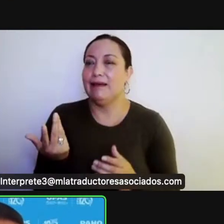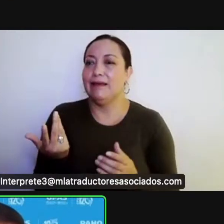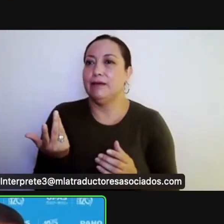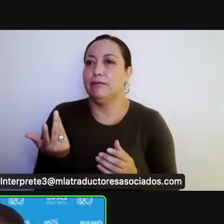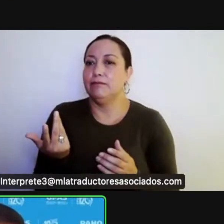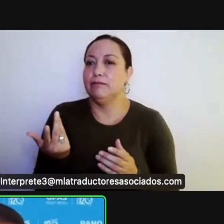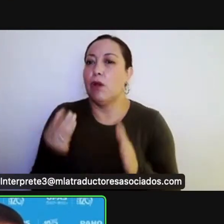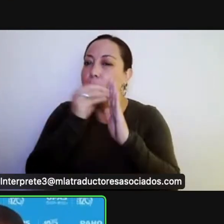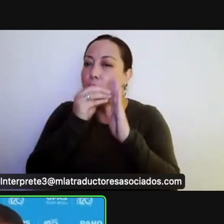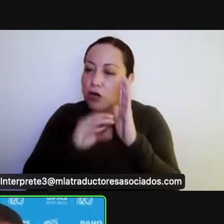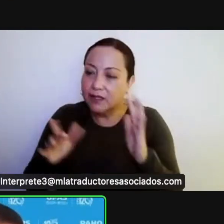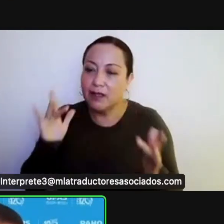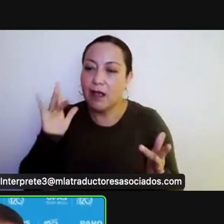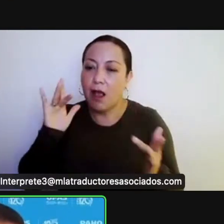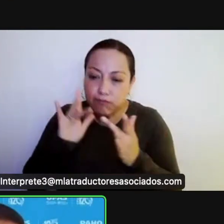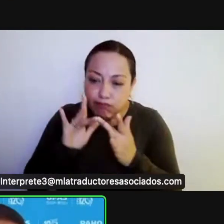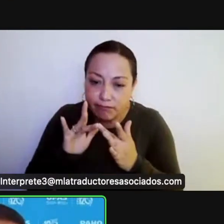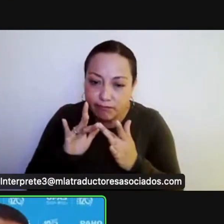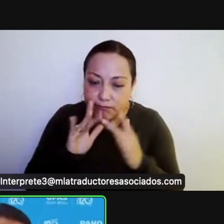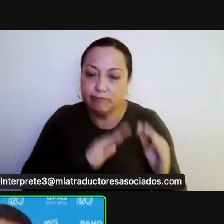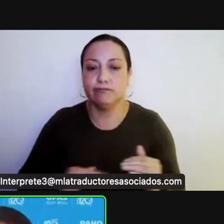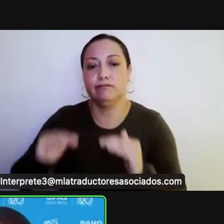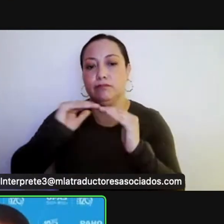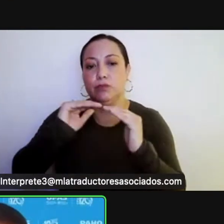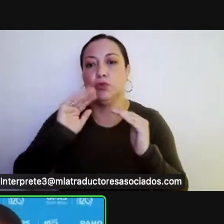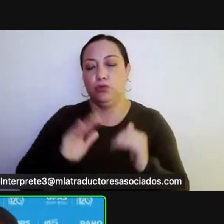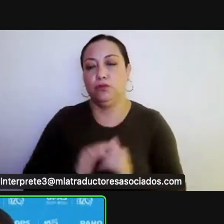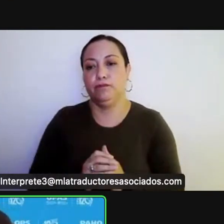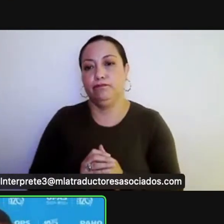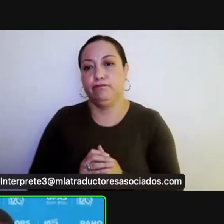so that they can generate